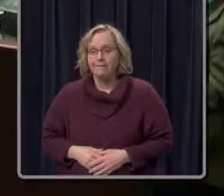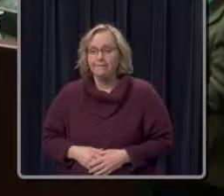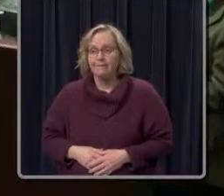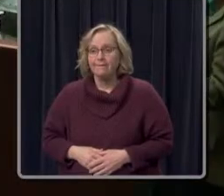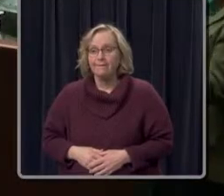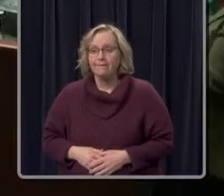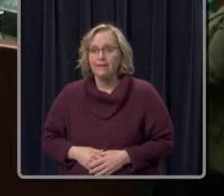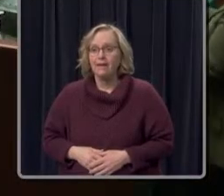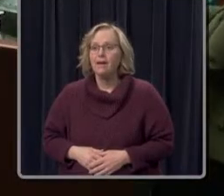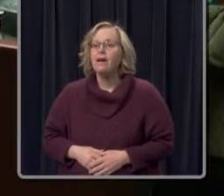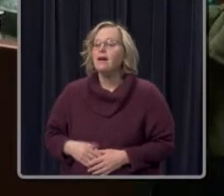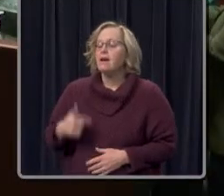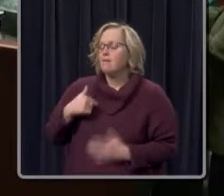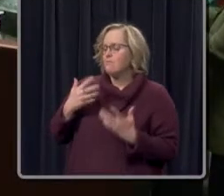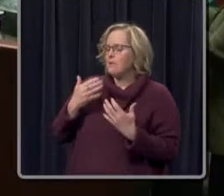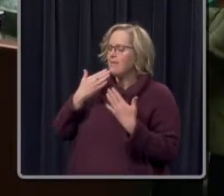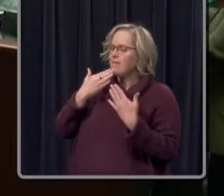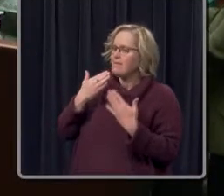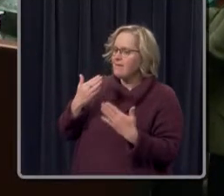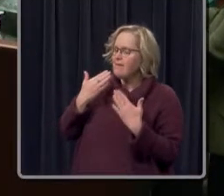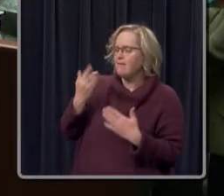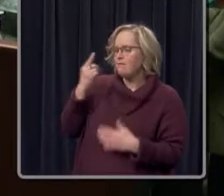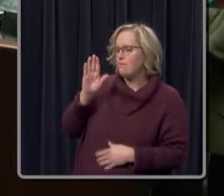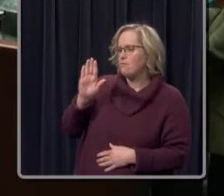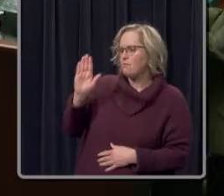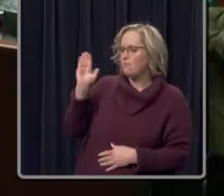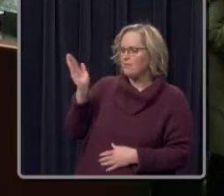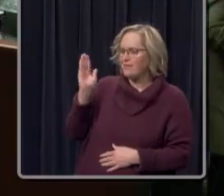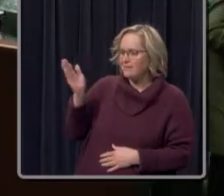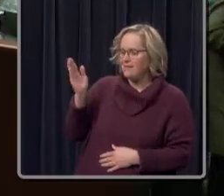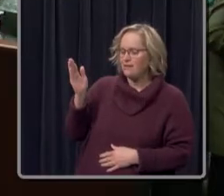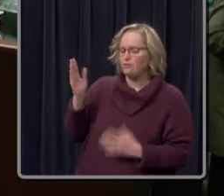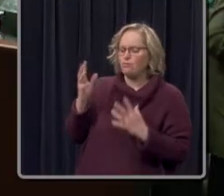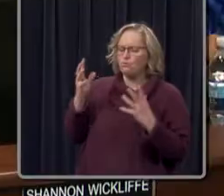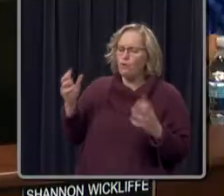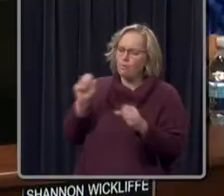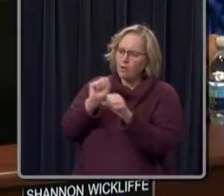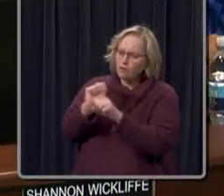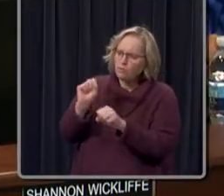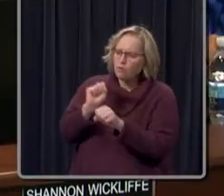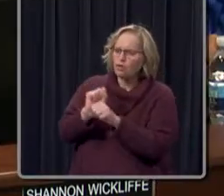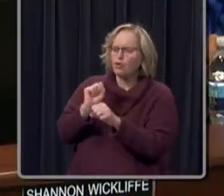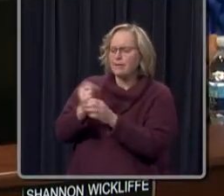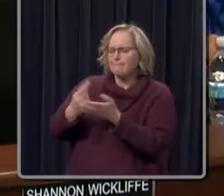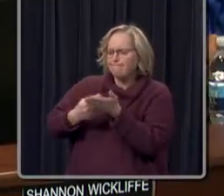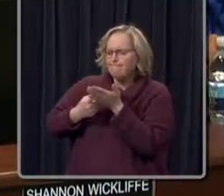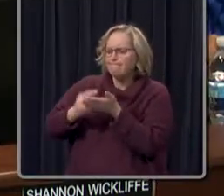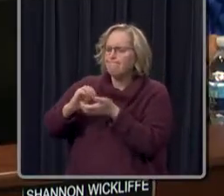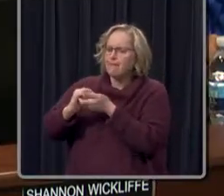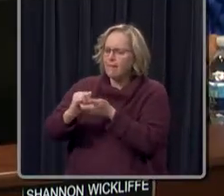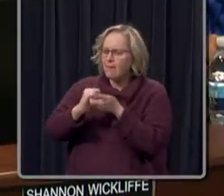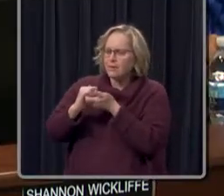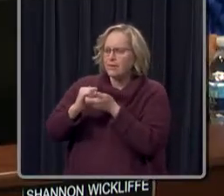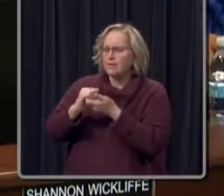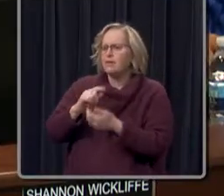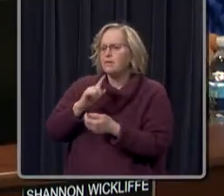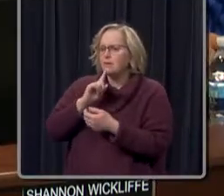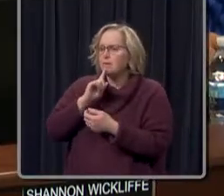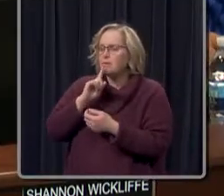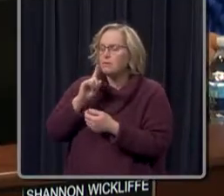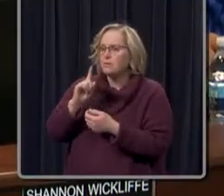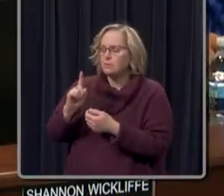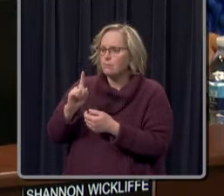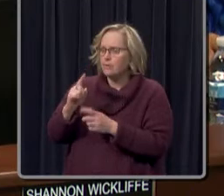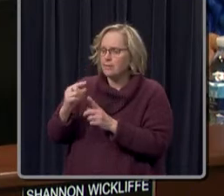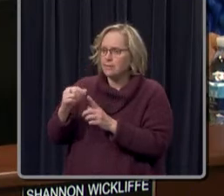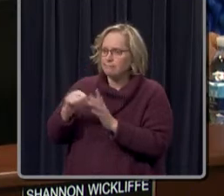just thank you for the presentation and all of your work and collaboration, and it really hammers home the fact